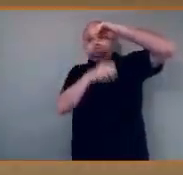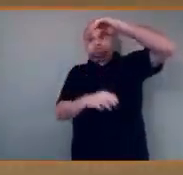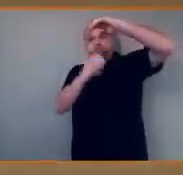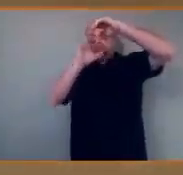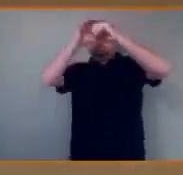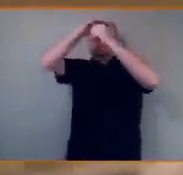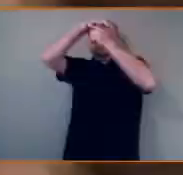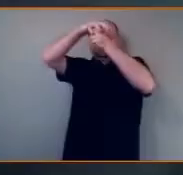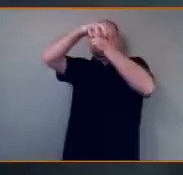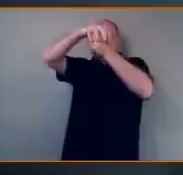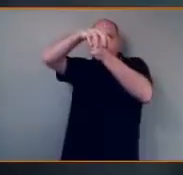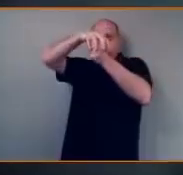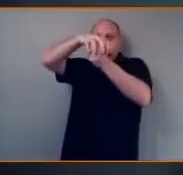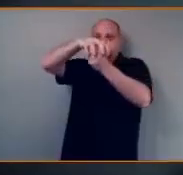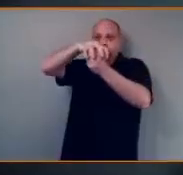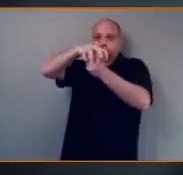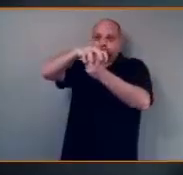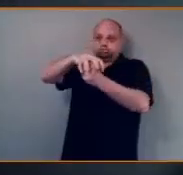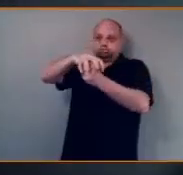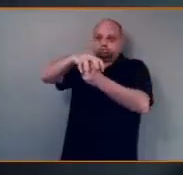Skycrane maneuver has started.